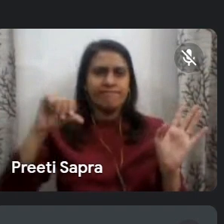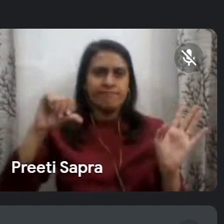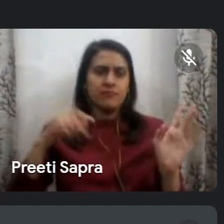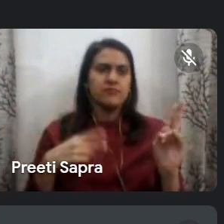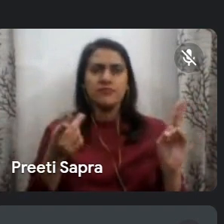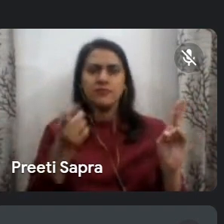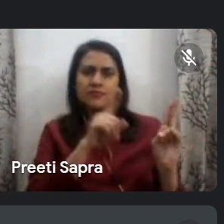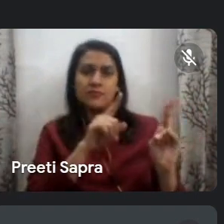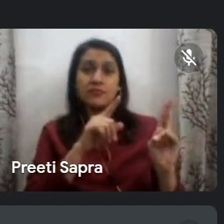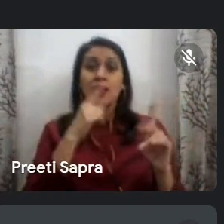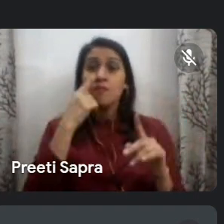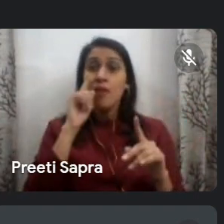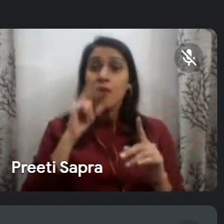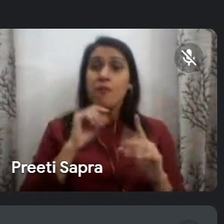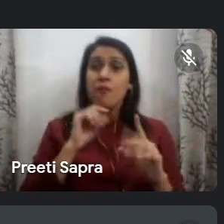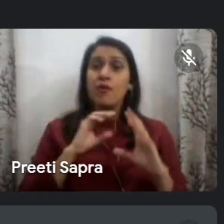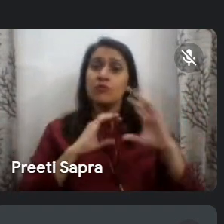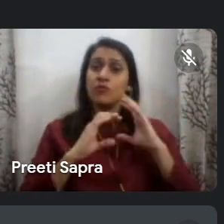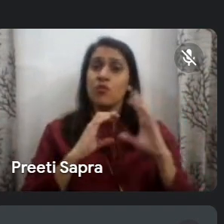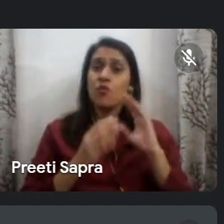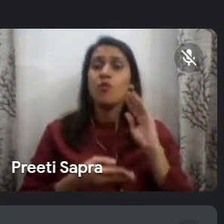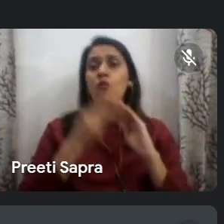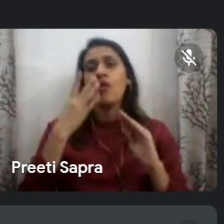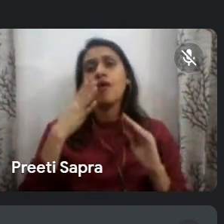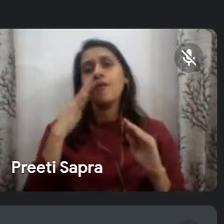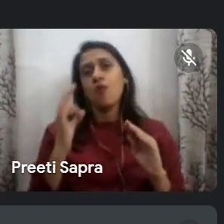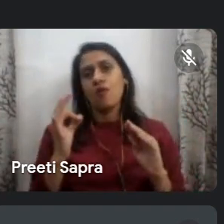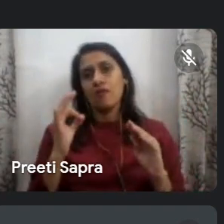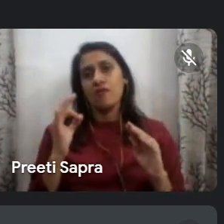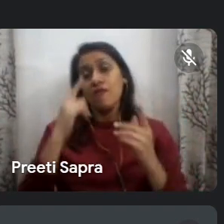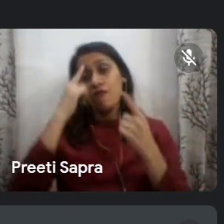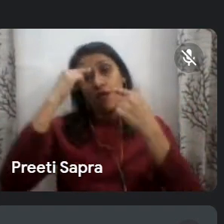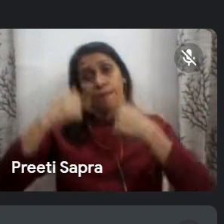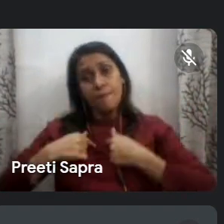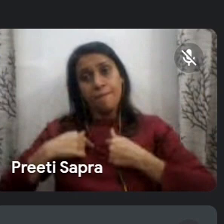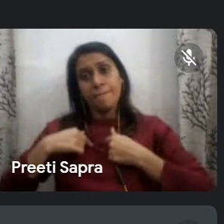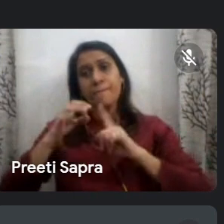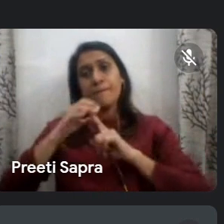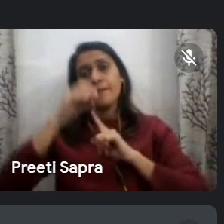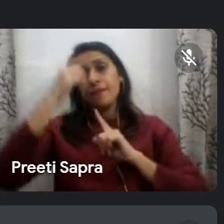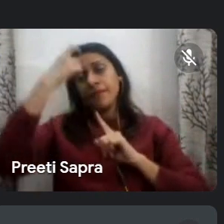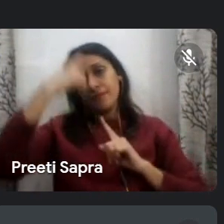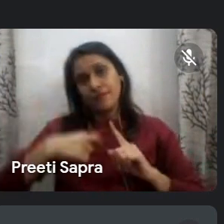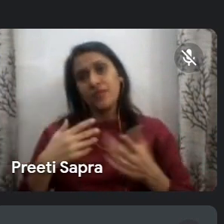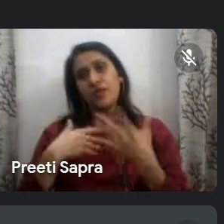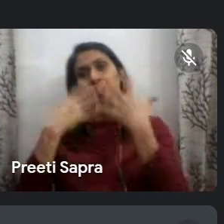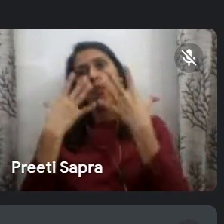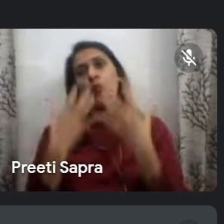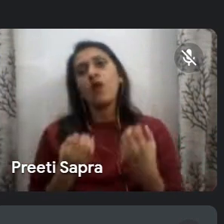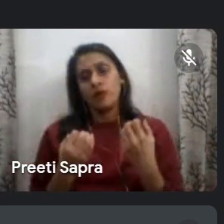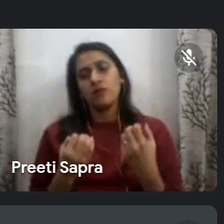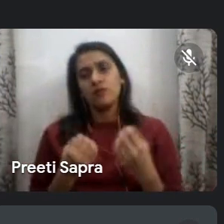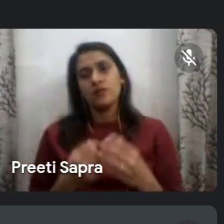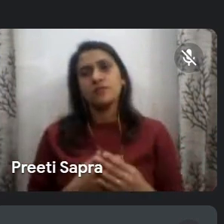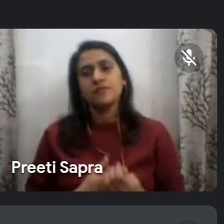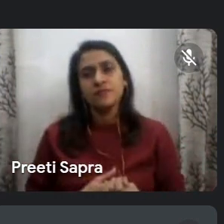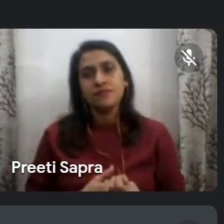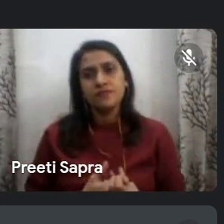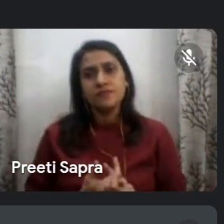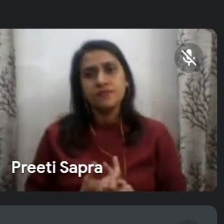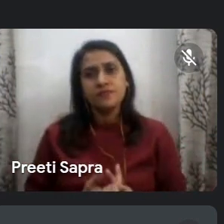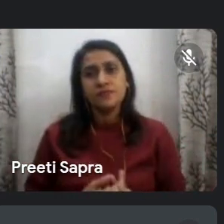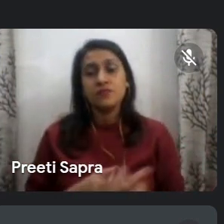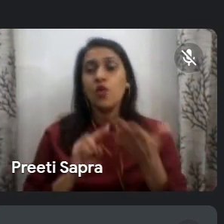just a personal choice, because for me personally, I wanted to still be around within the